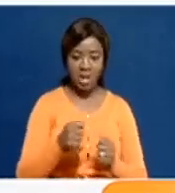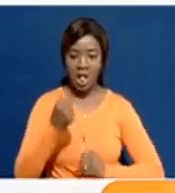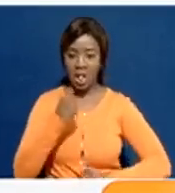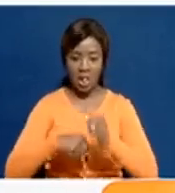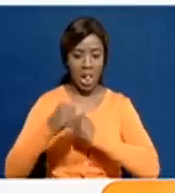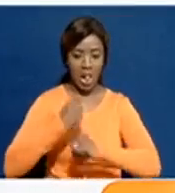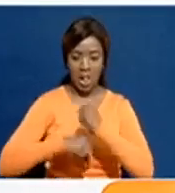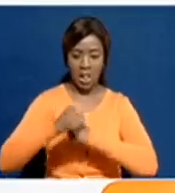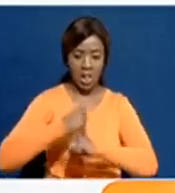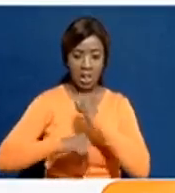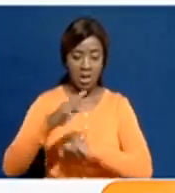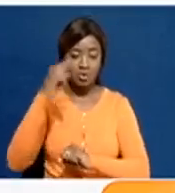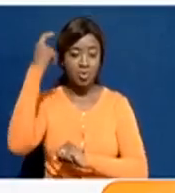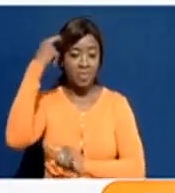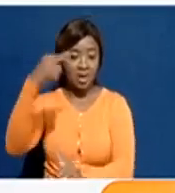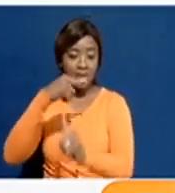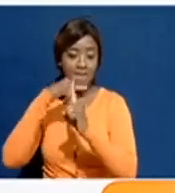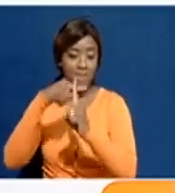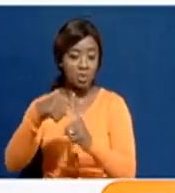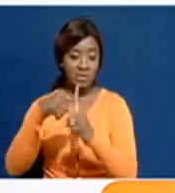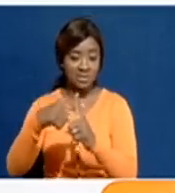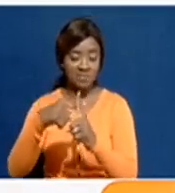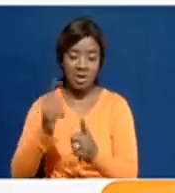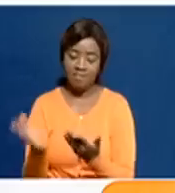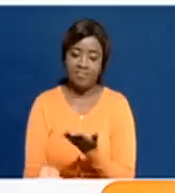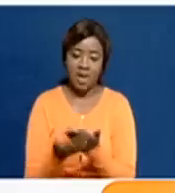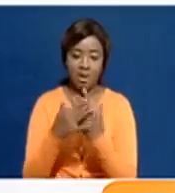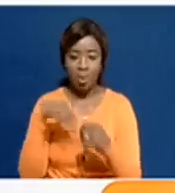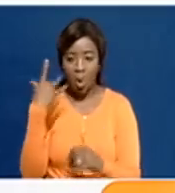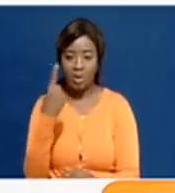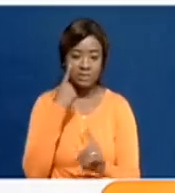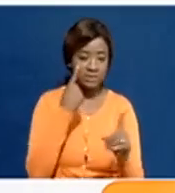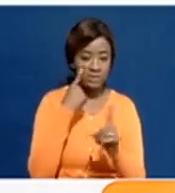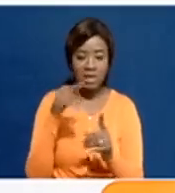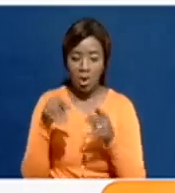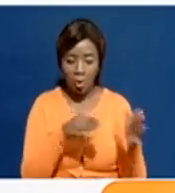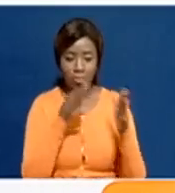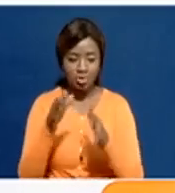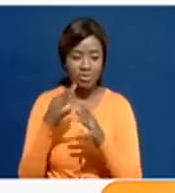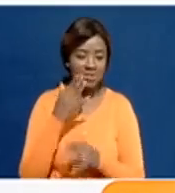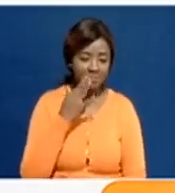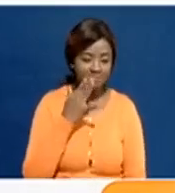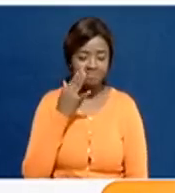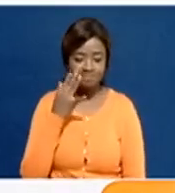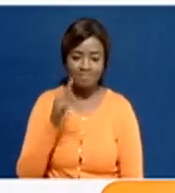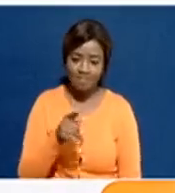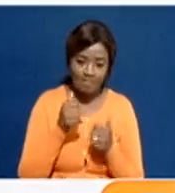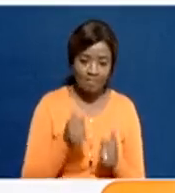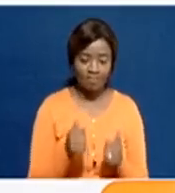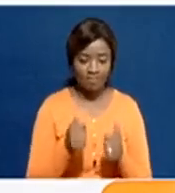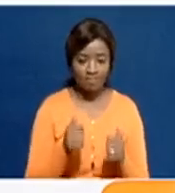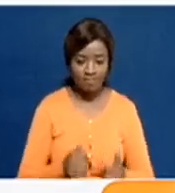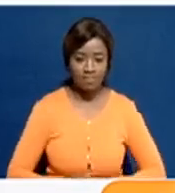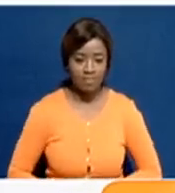that positivity of not thinking about the negatives, of looking at every day, looking at this, you know, putting your face